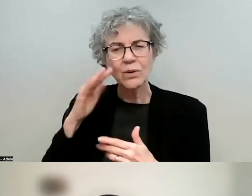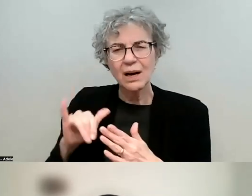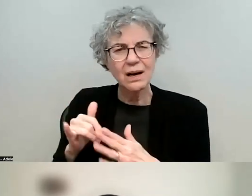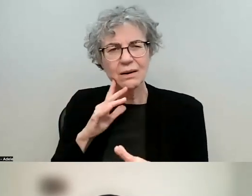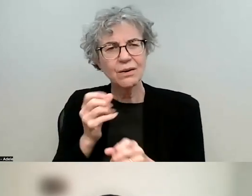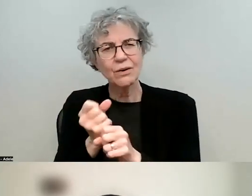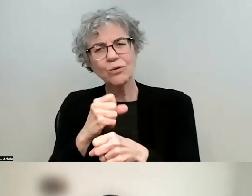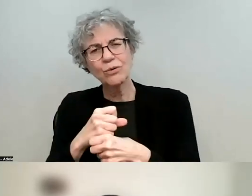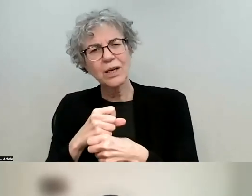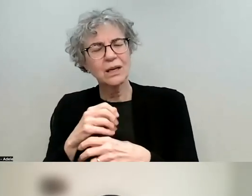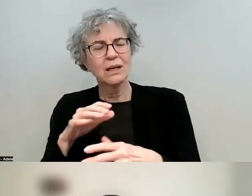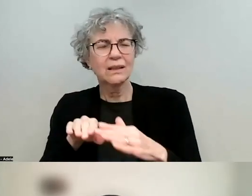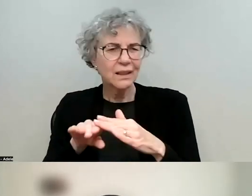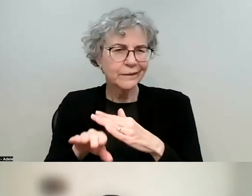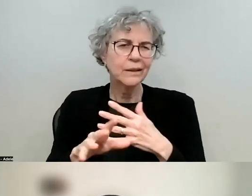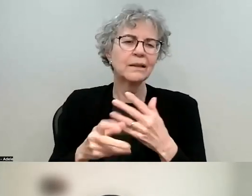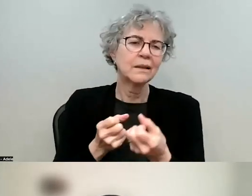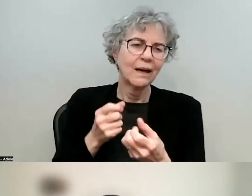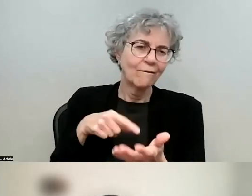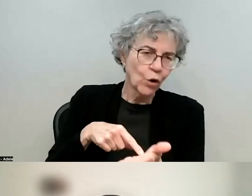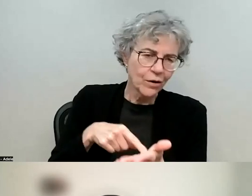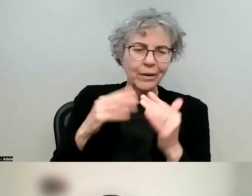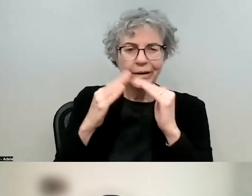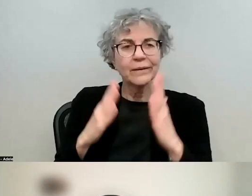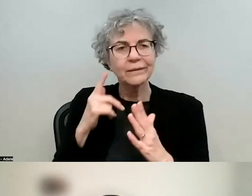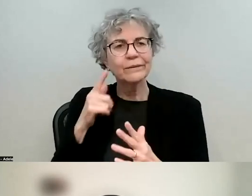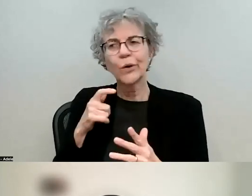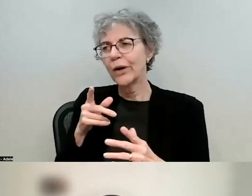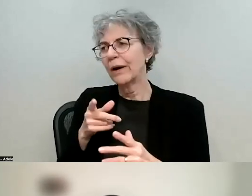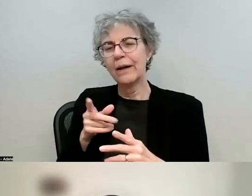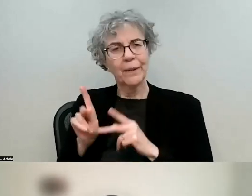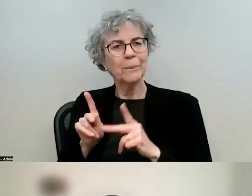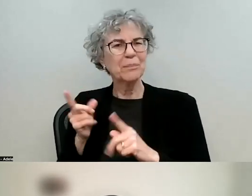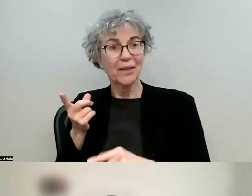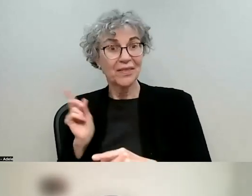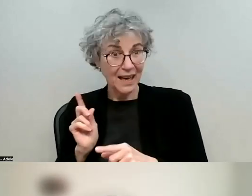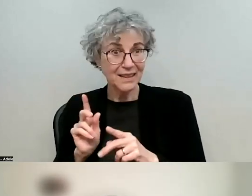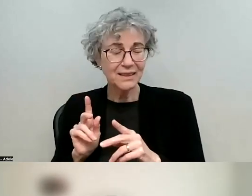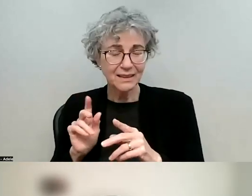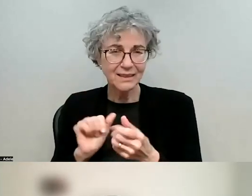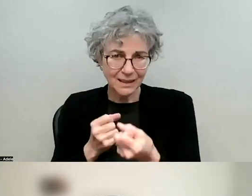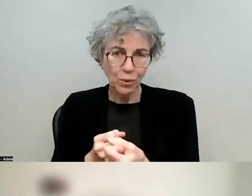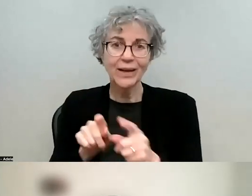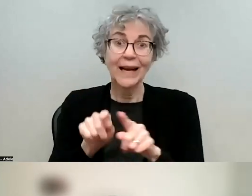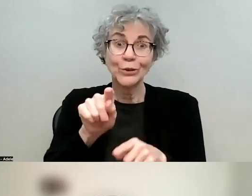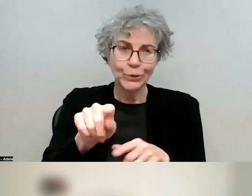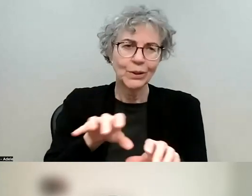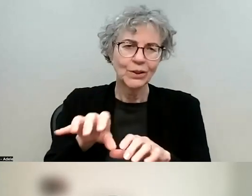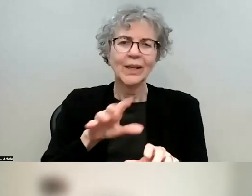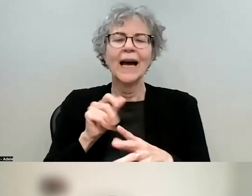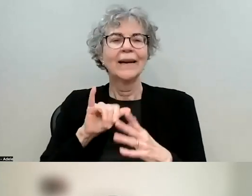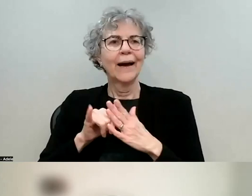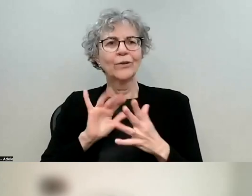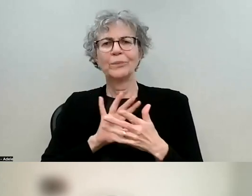accessible, affordable housing for the people they support, as well as you're doing, being part of the broader community and